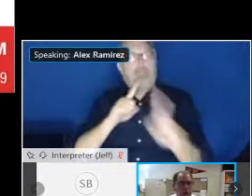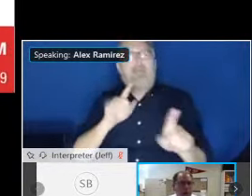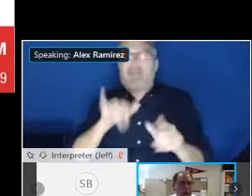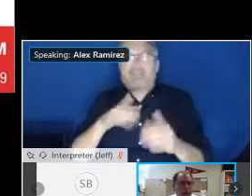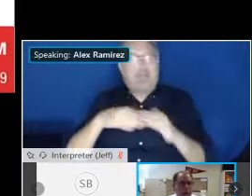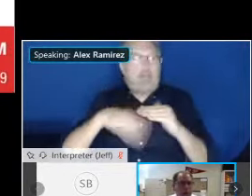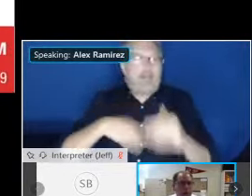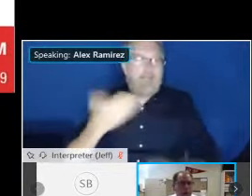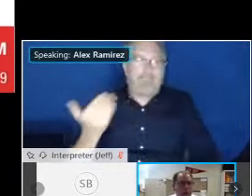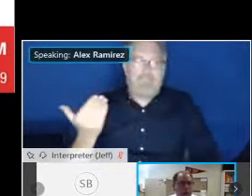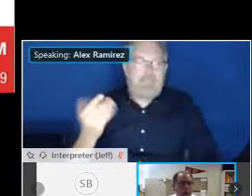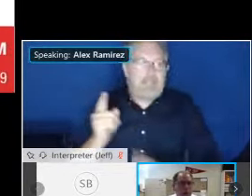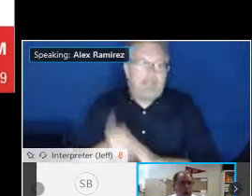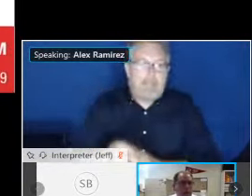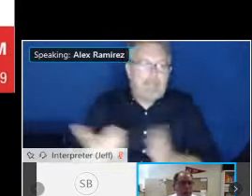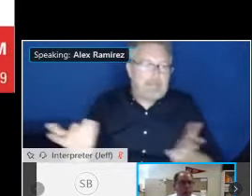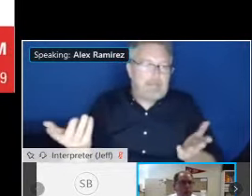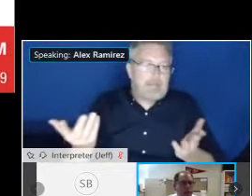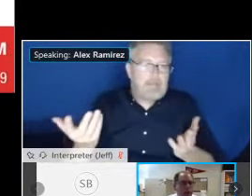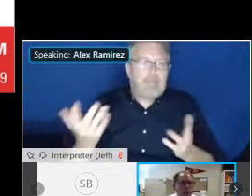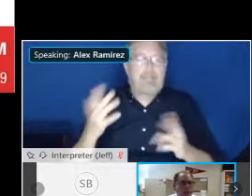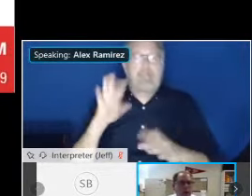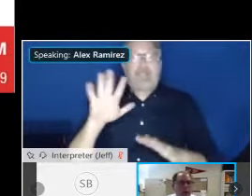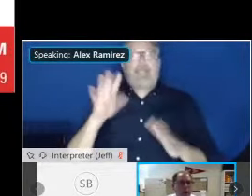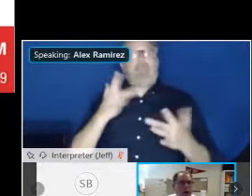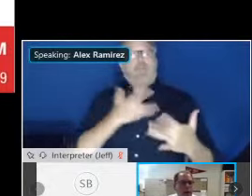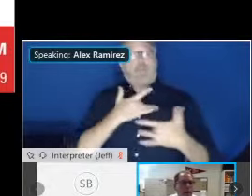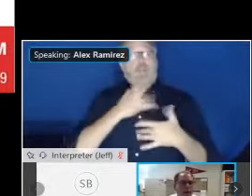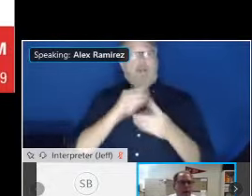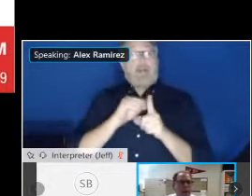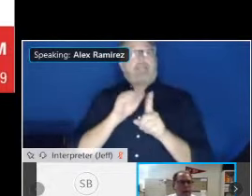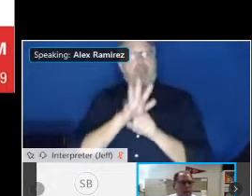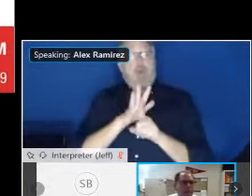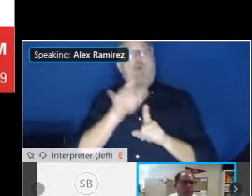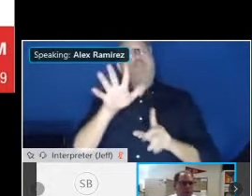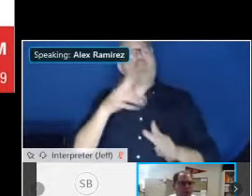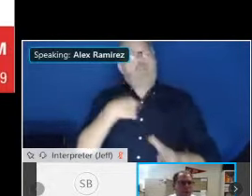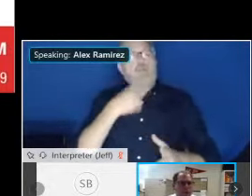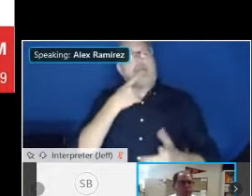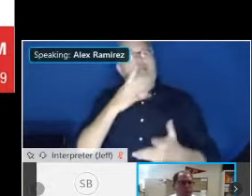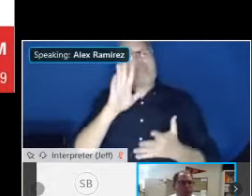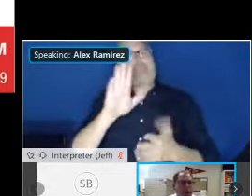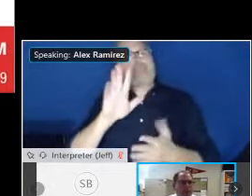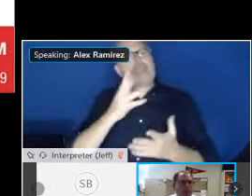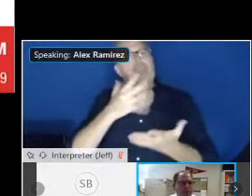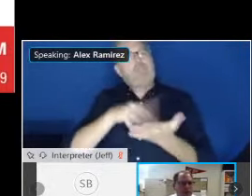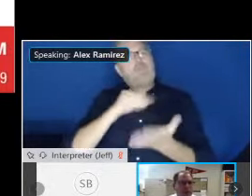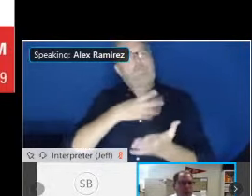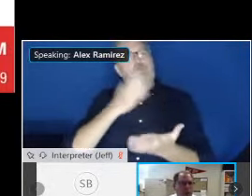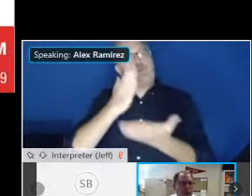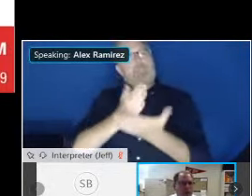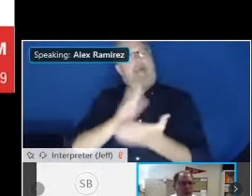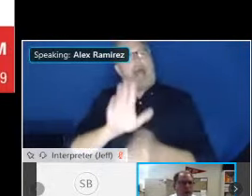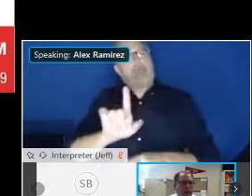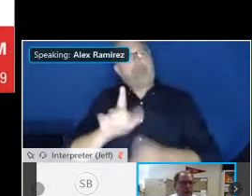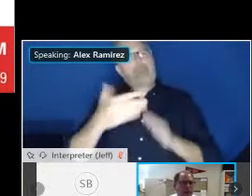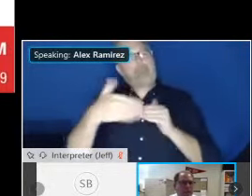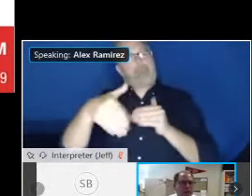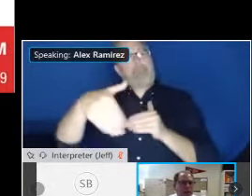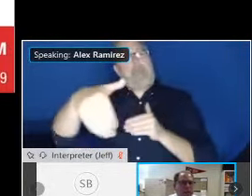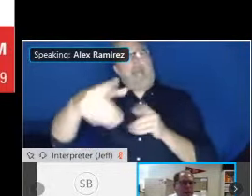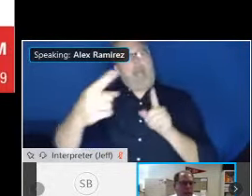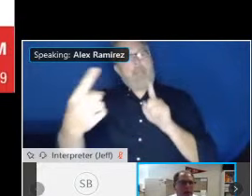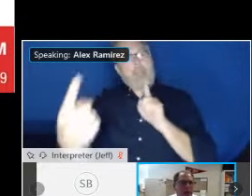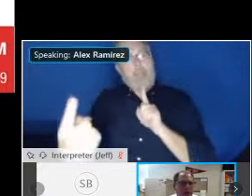I'm concerned about that exposure, to tell the student, stop. Can you create a little bit of more distance and we can still talk